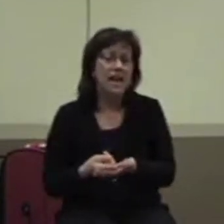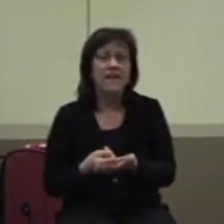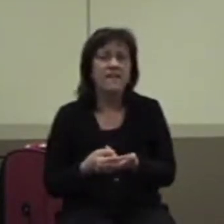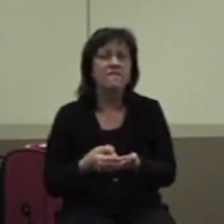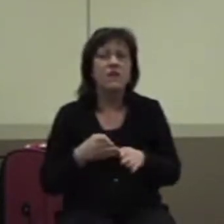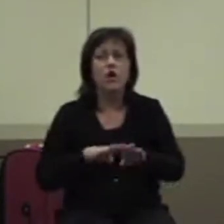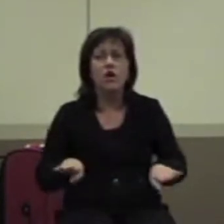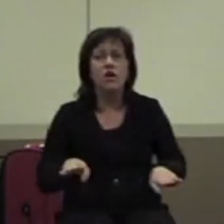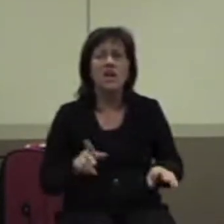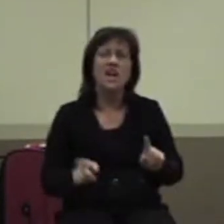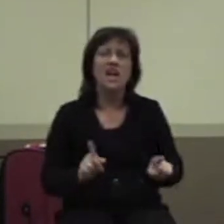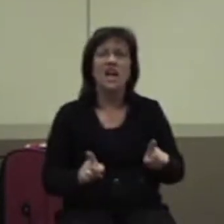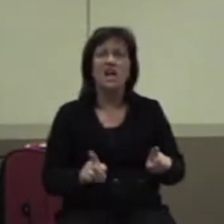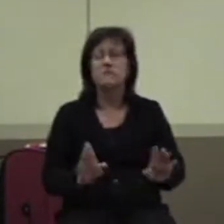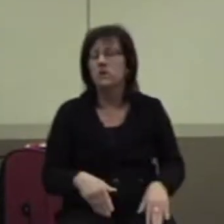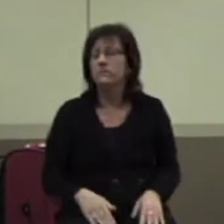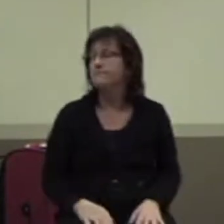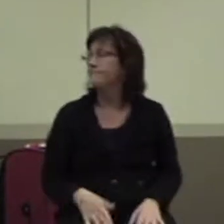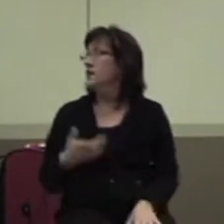floor.